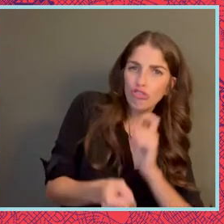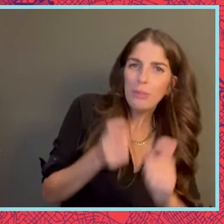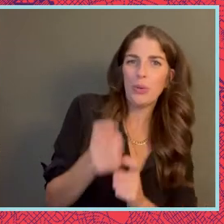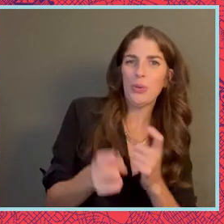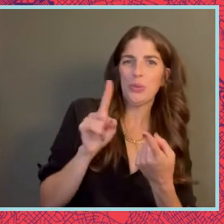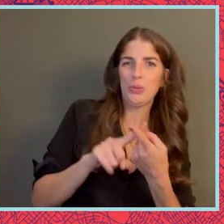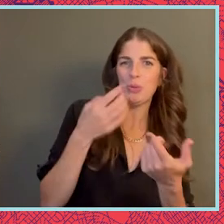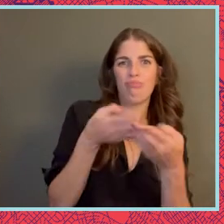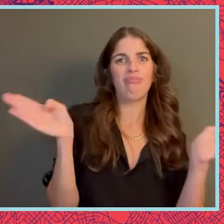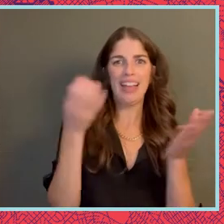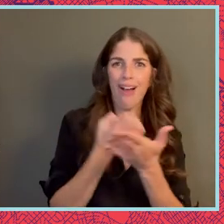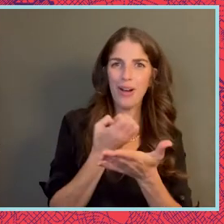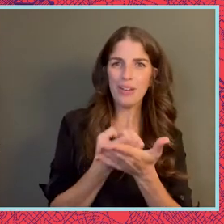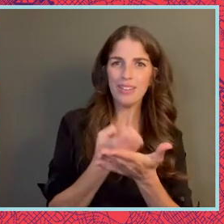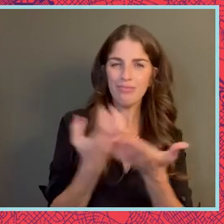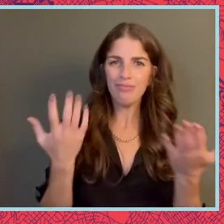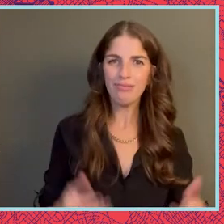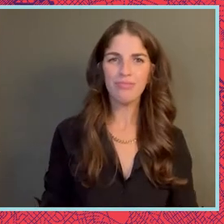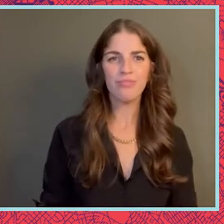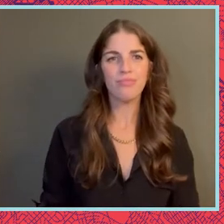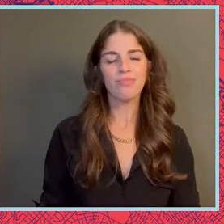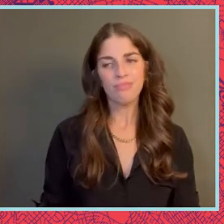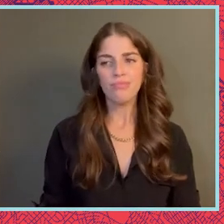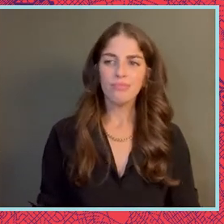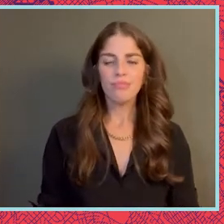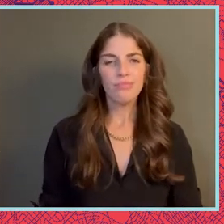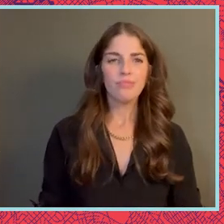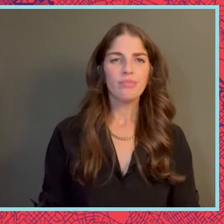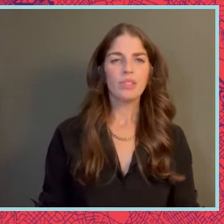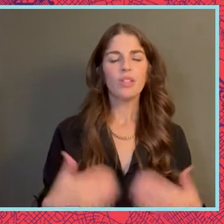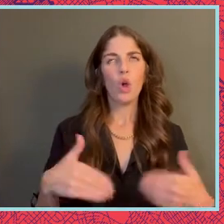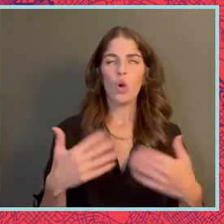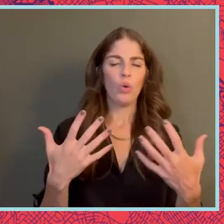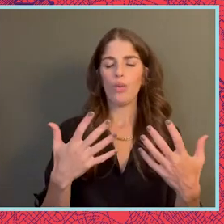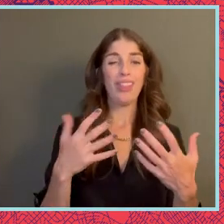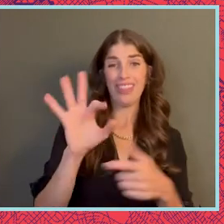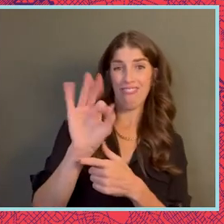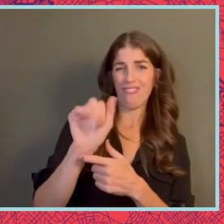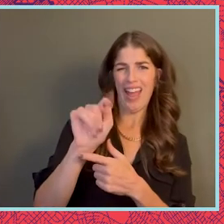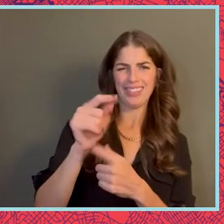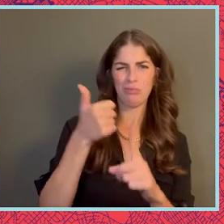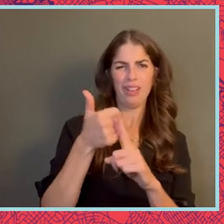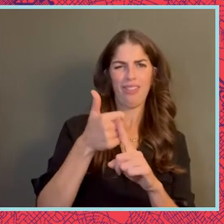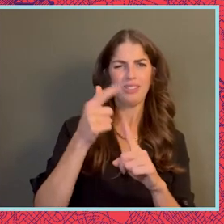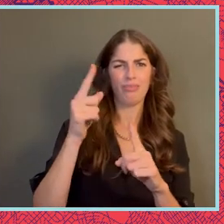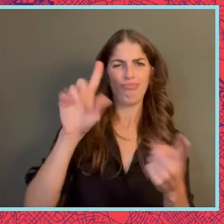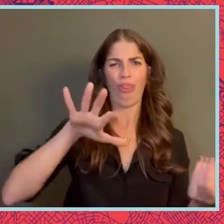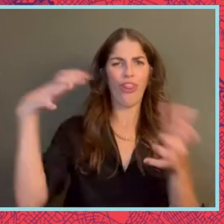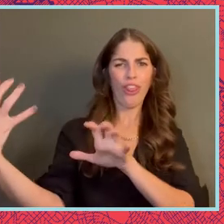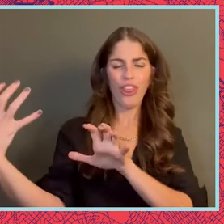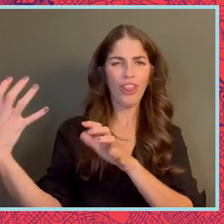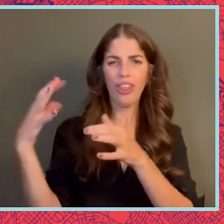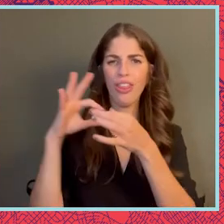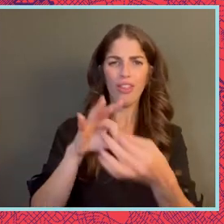contributors to the national economy. And so there's this whole distortion of facts